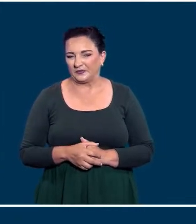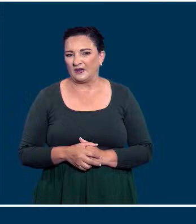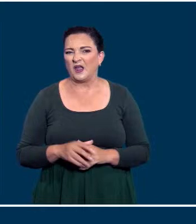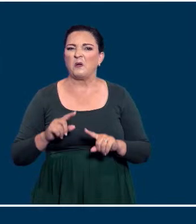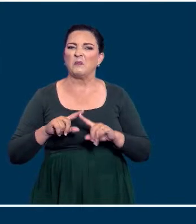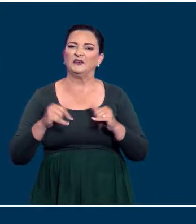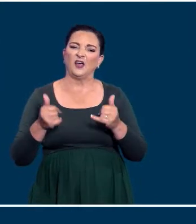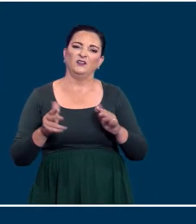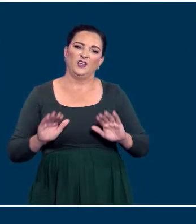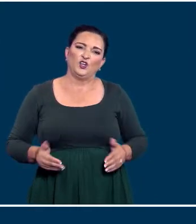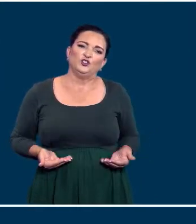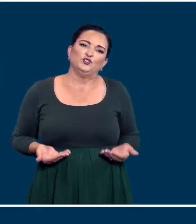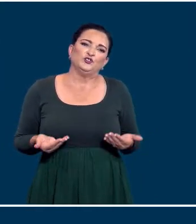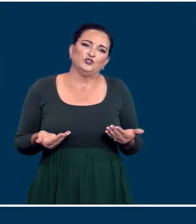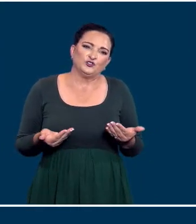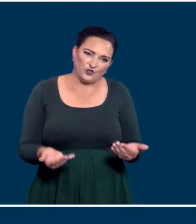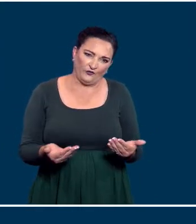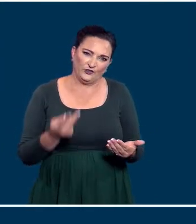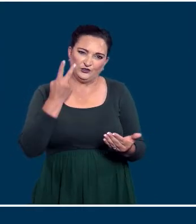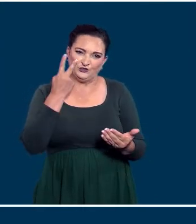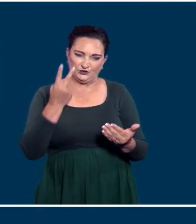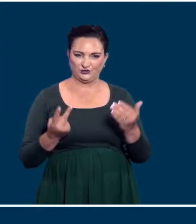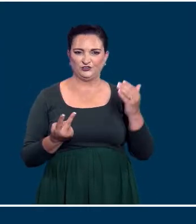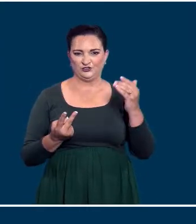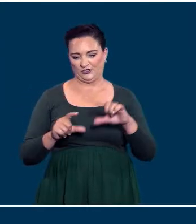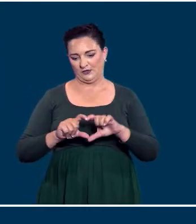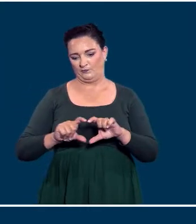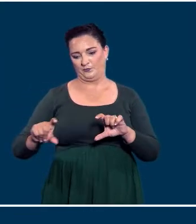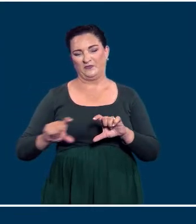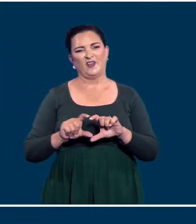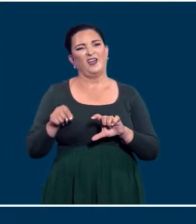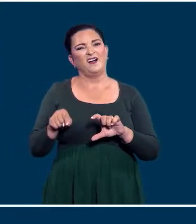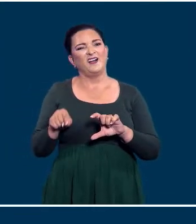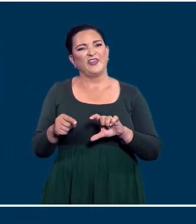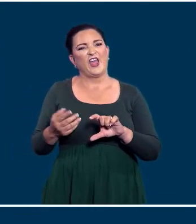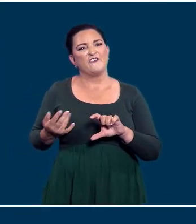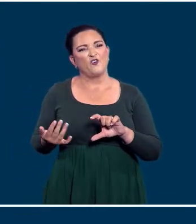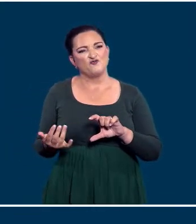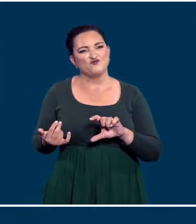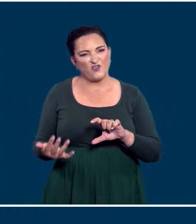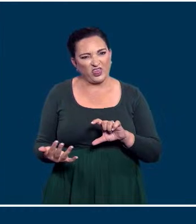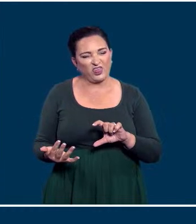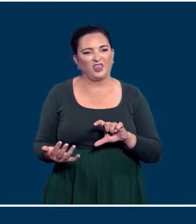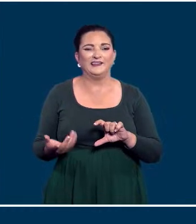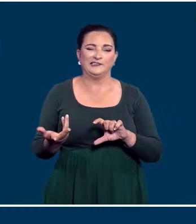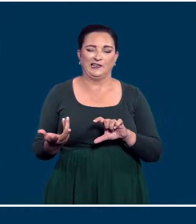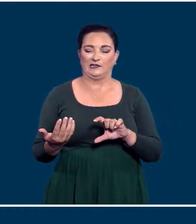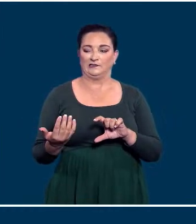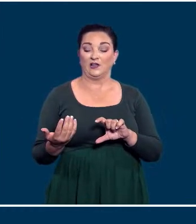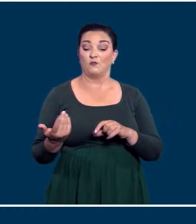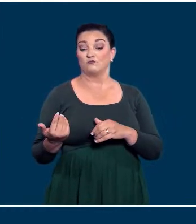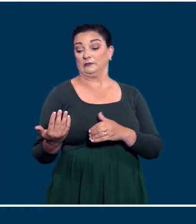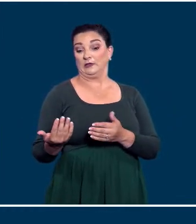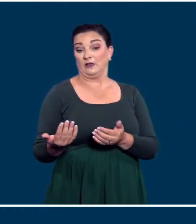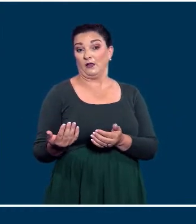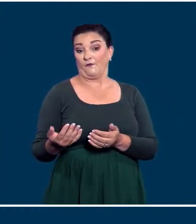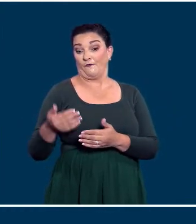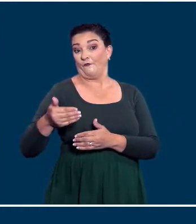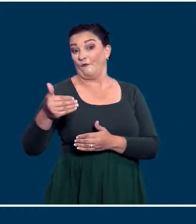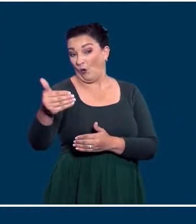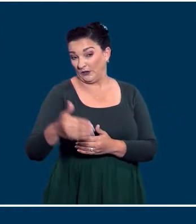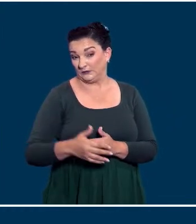like services, which are in green, have contributed to the forecast error more recently. So on the right-hand side